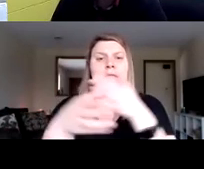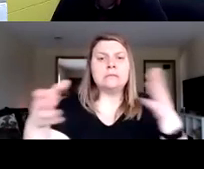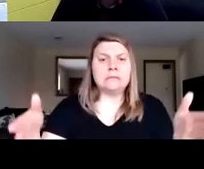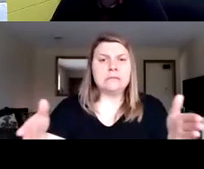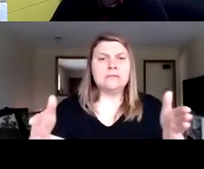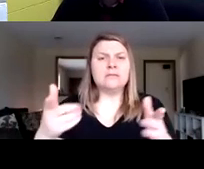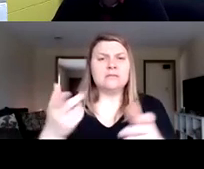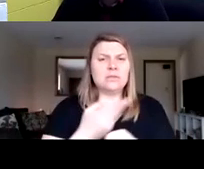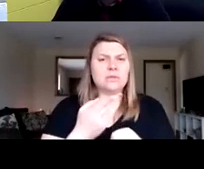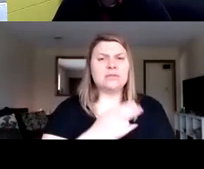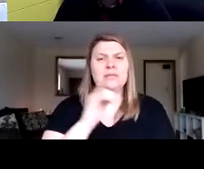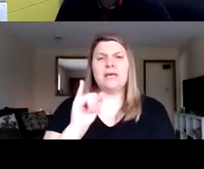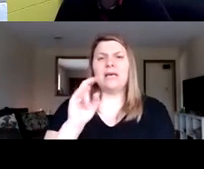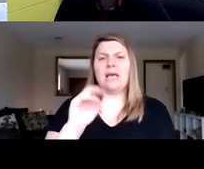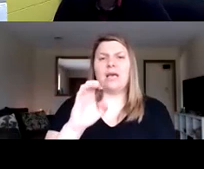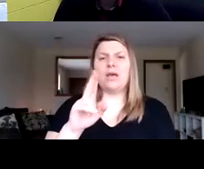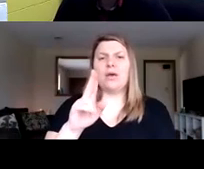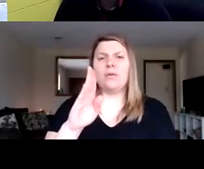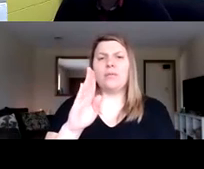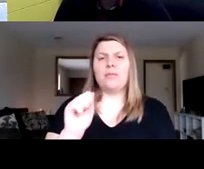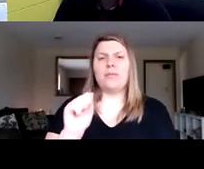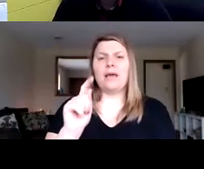these incubators in this